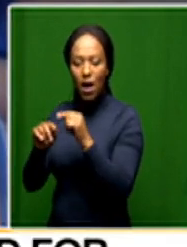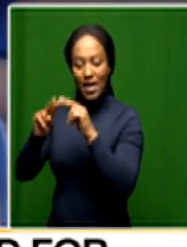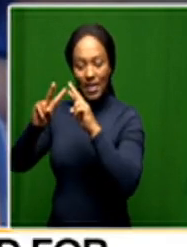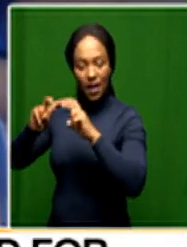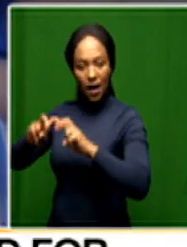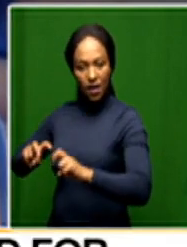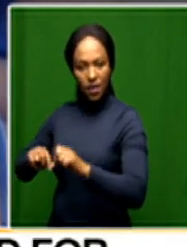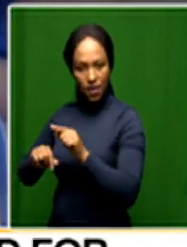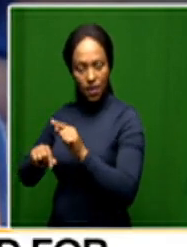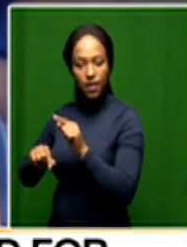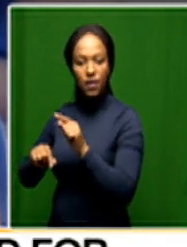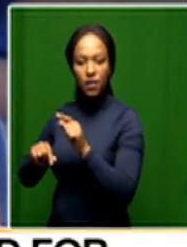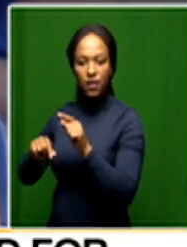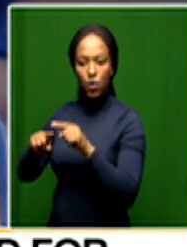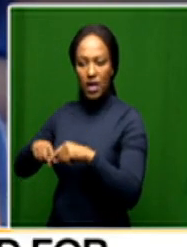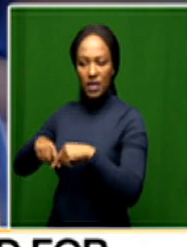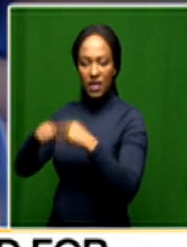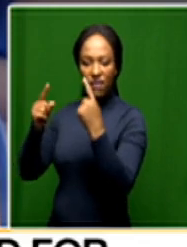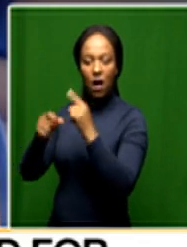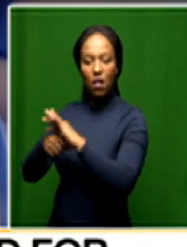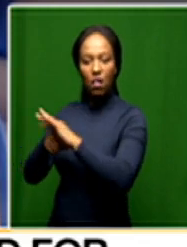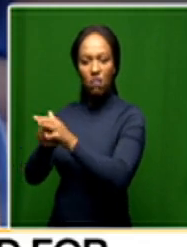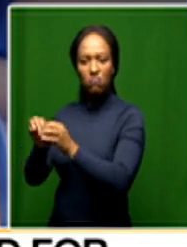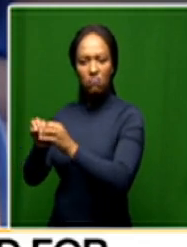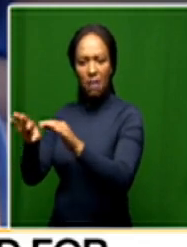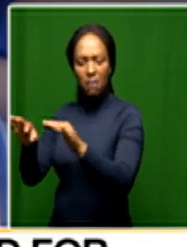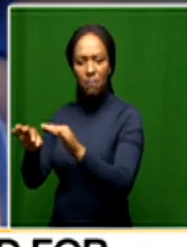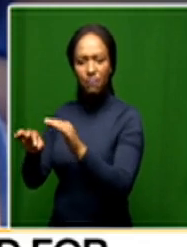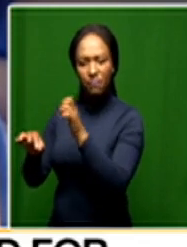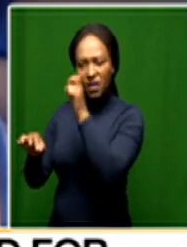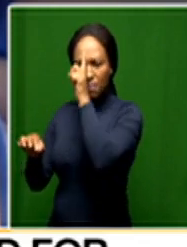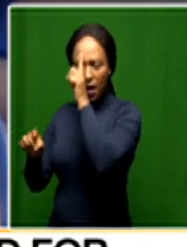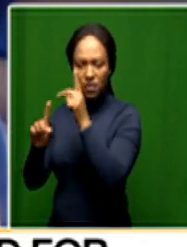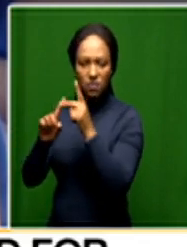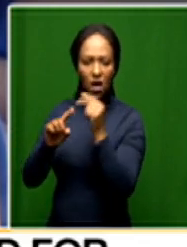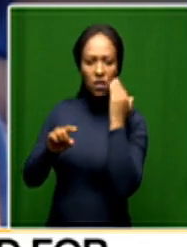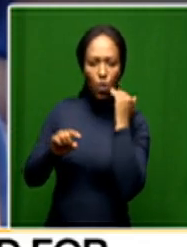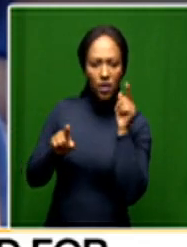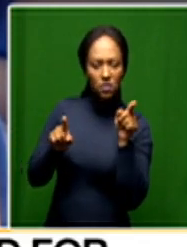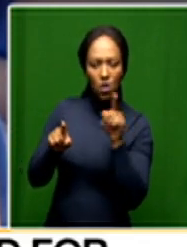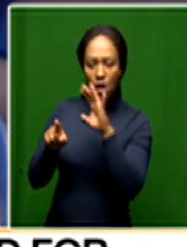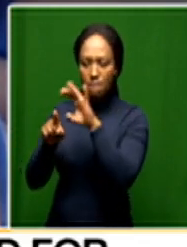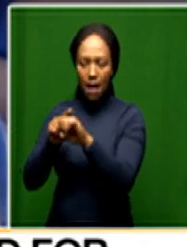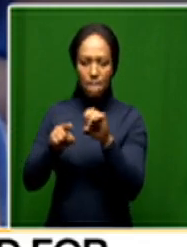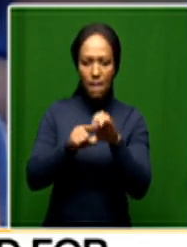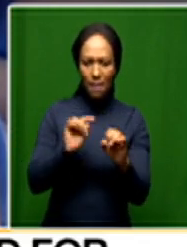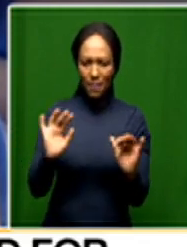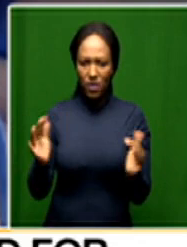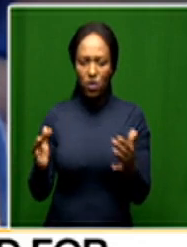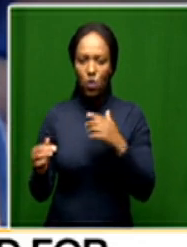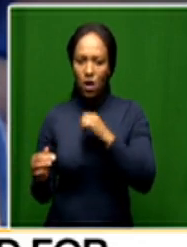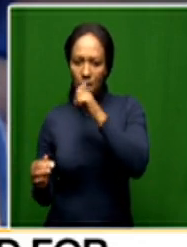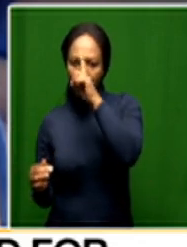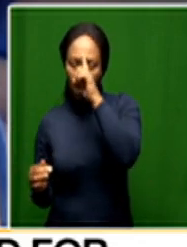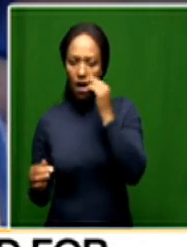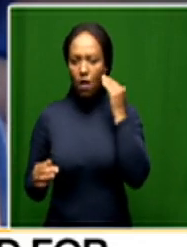study, the difference in infection rates or with regard to some of the things that are found between races. I know that you talk to blacks,